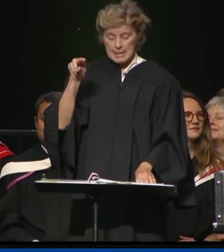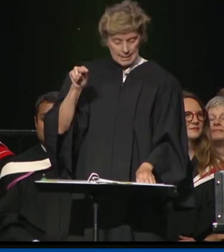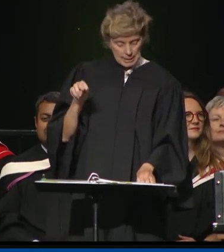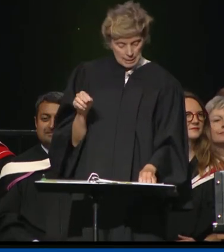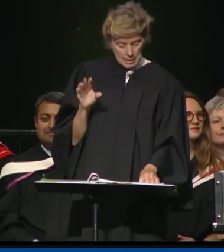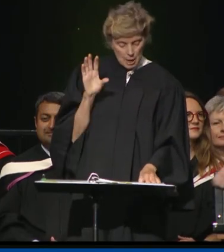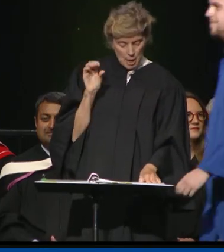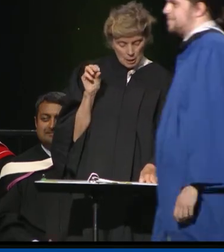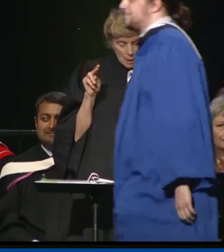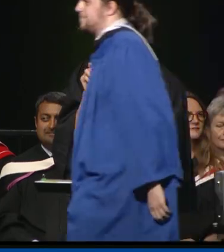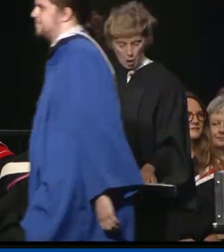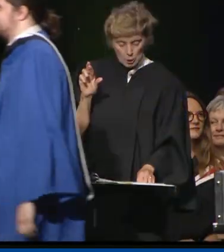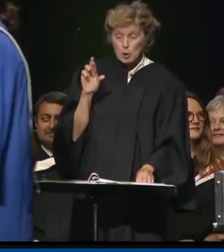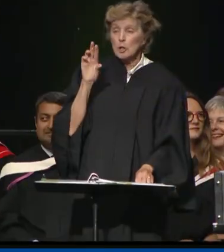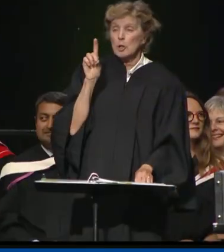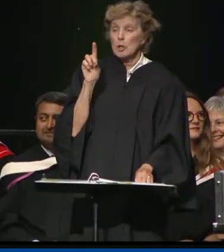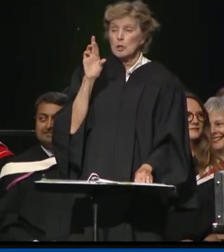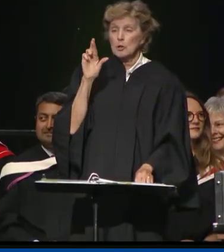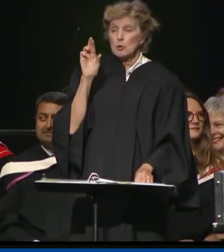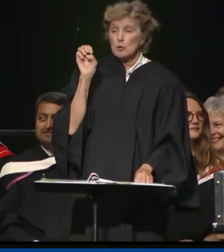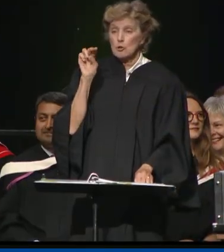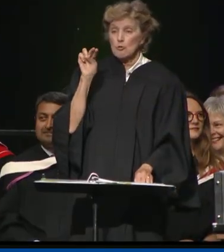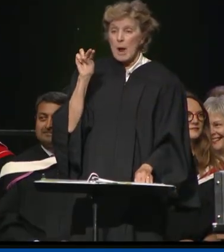Connor Drennan.